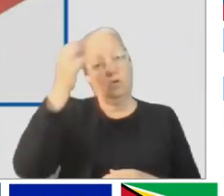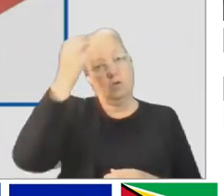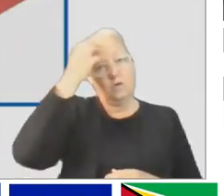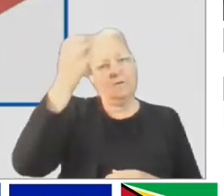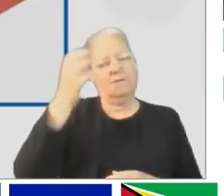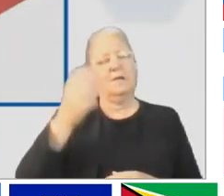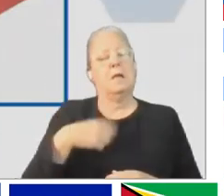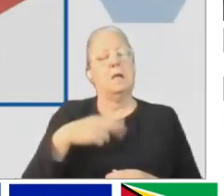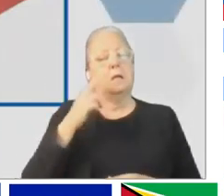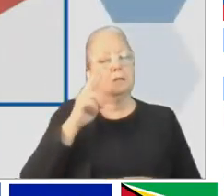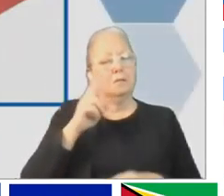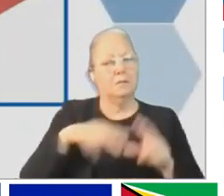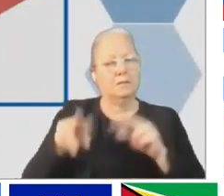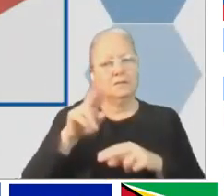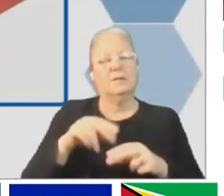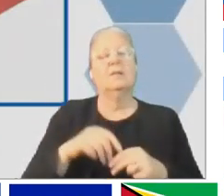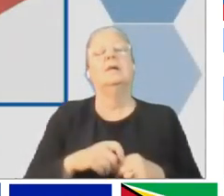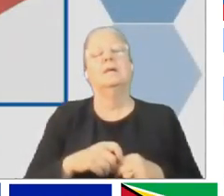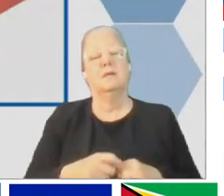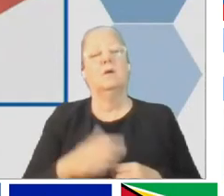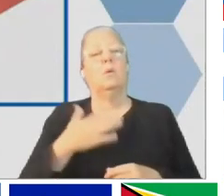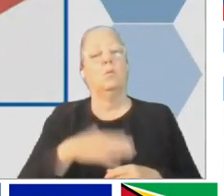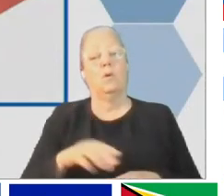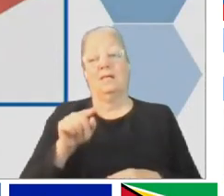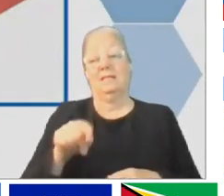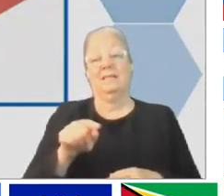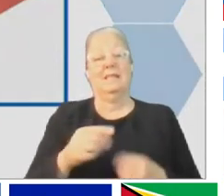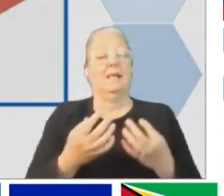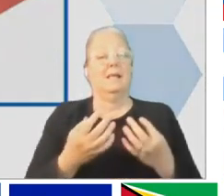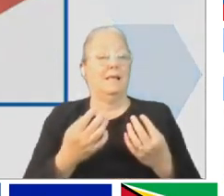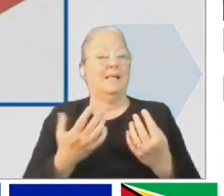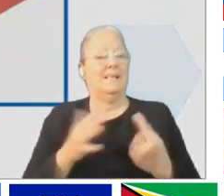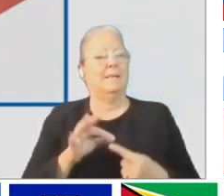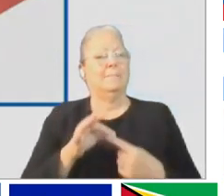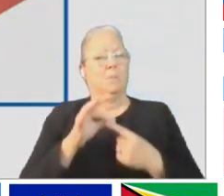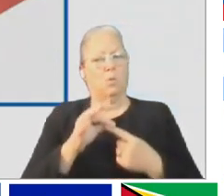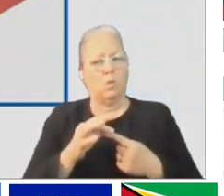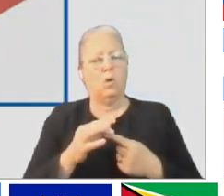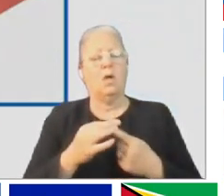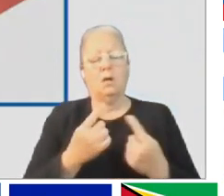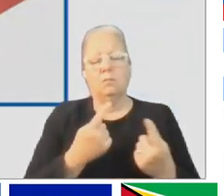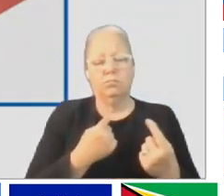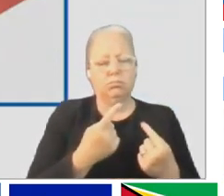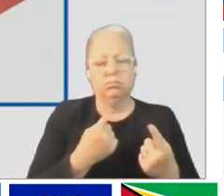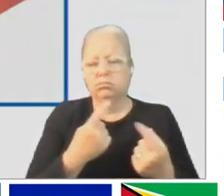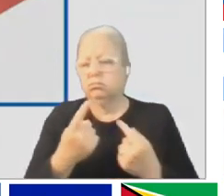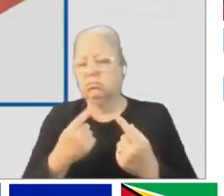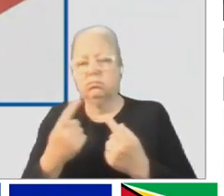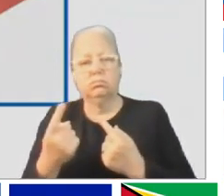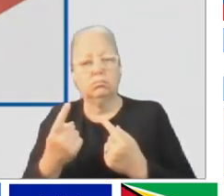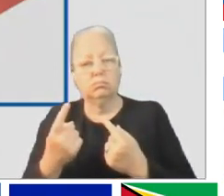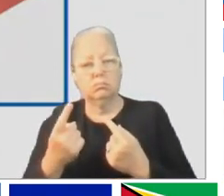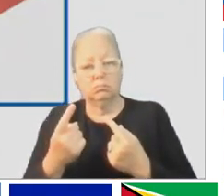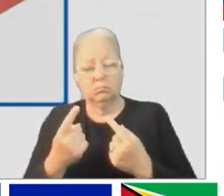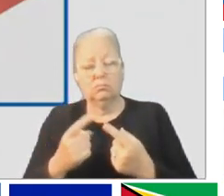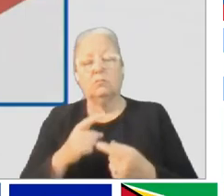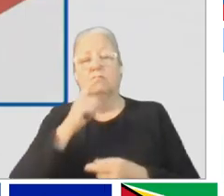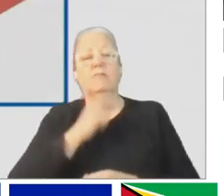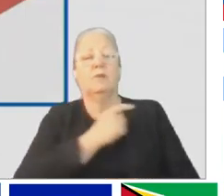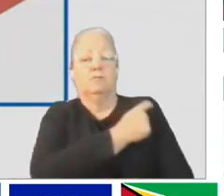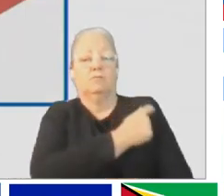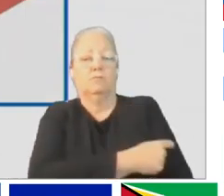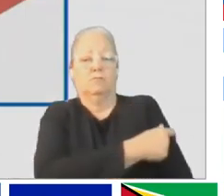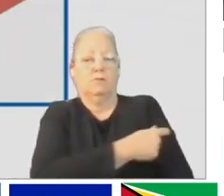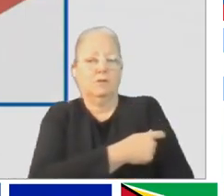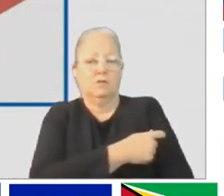an essential space for dialogue and mutually beneficial relationships between Red Cross national societies and public